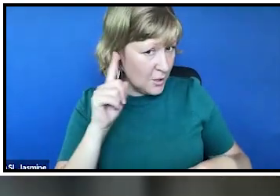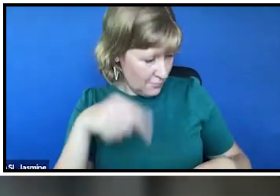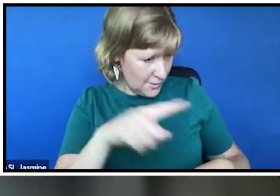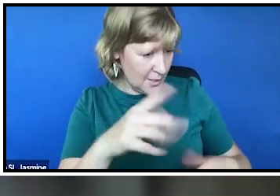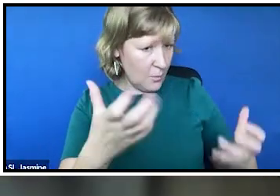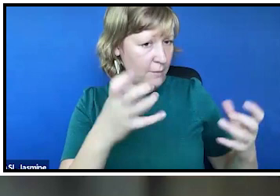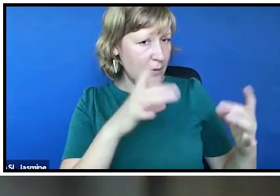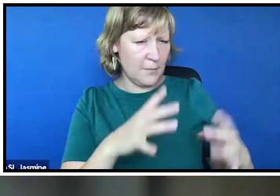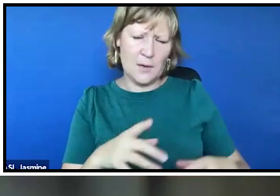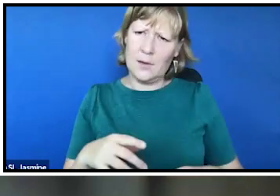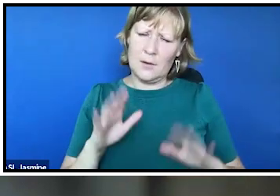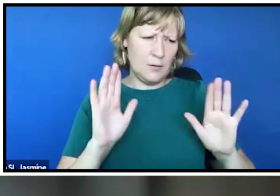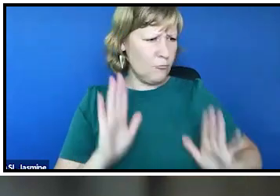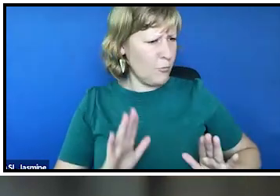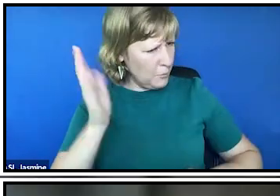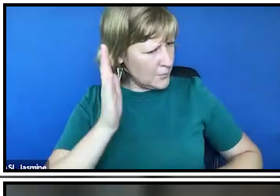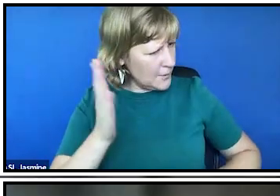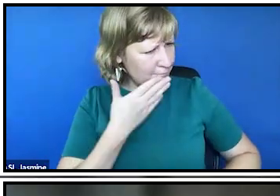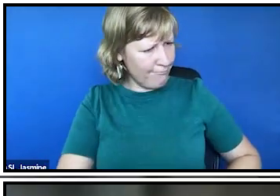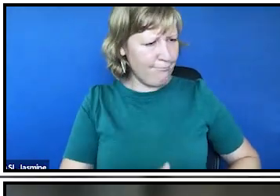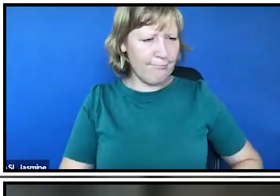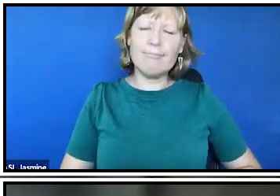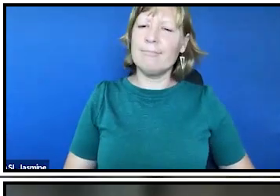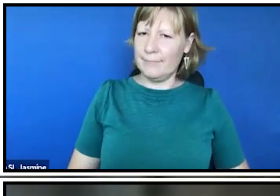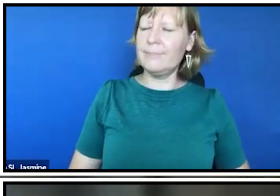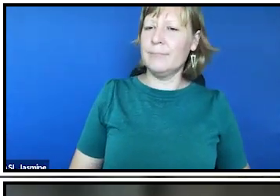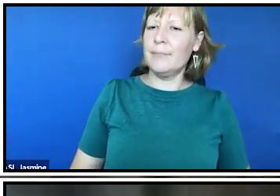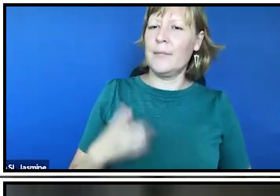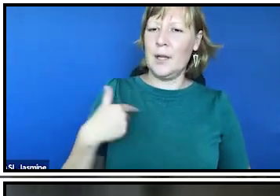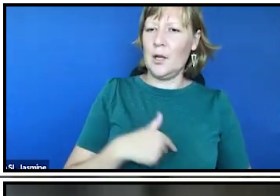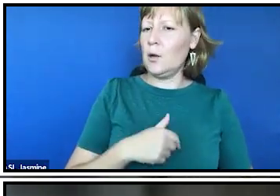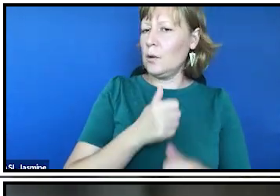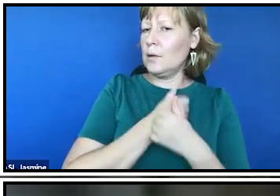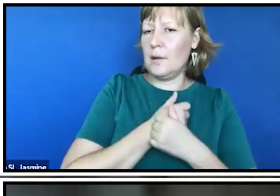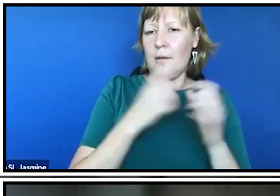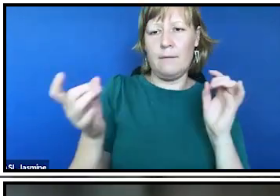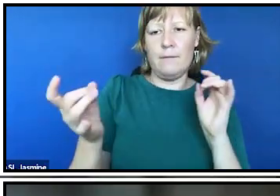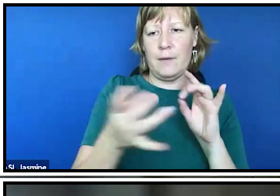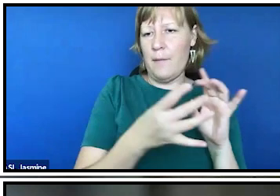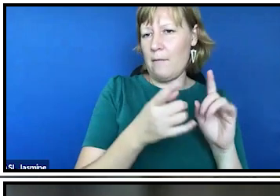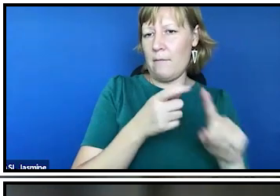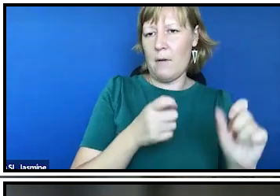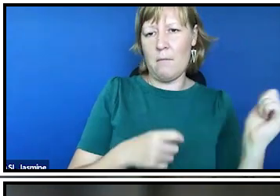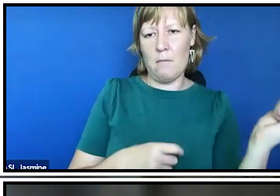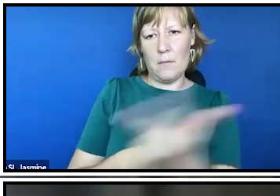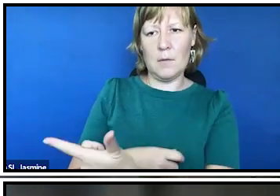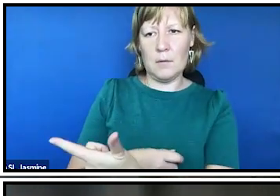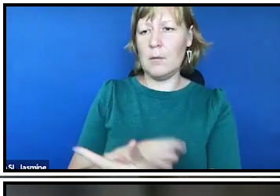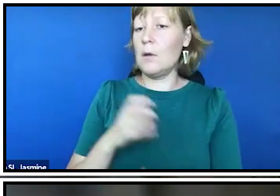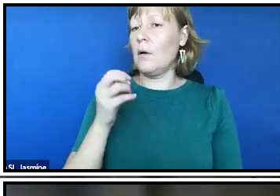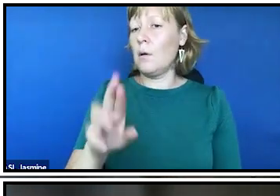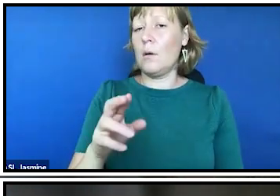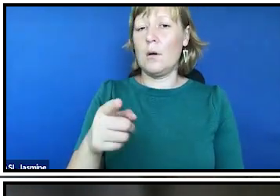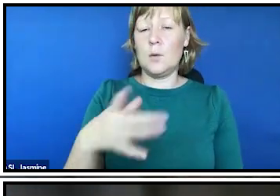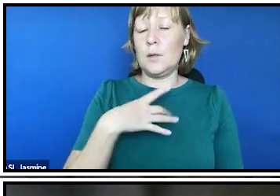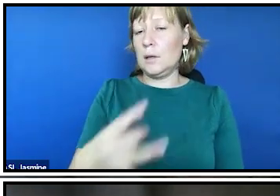You're doing great, though. That was a wonderful presentation. We would definitely love the feedback from everybody, or if you even have ideas of things you'd like to see in the newsletter,